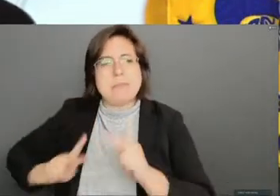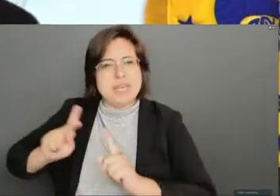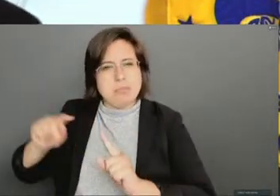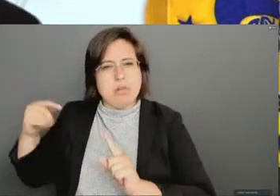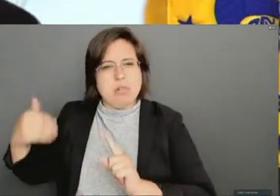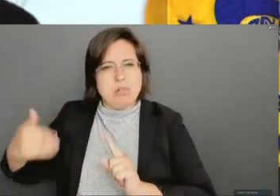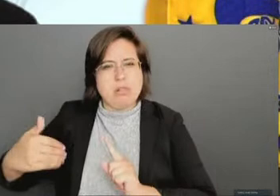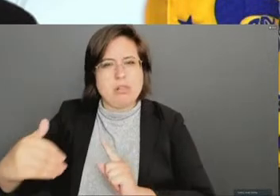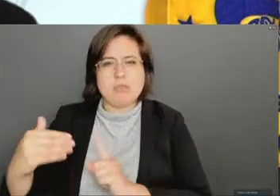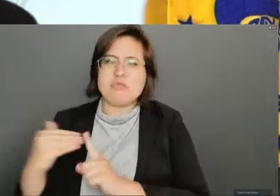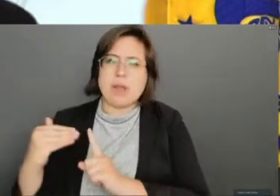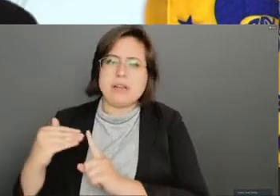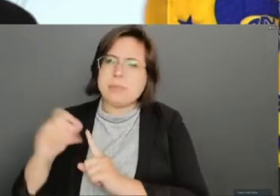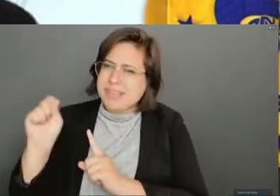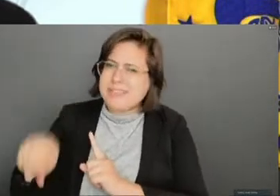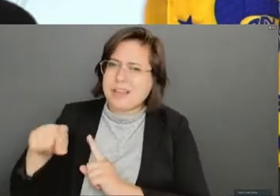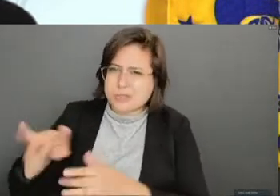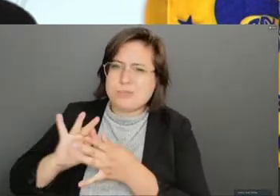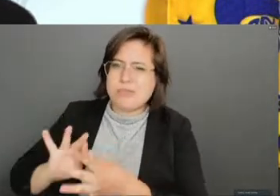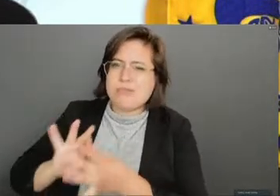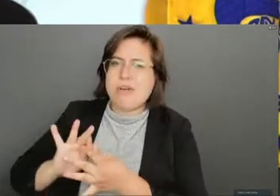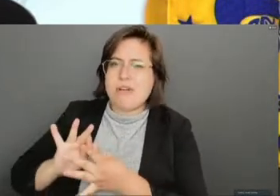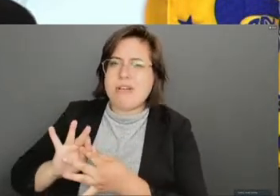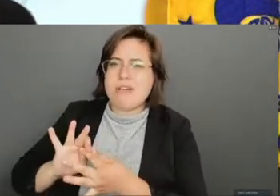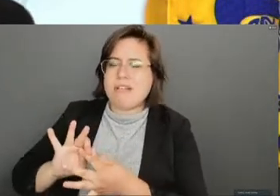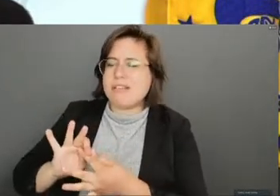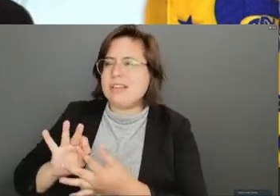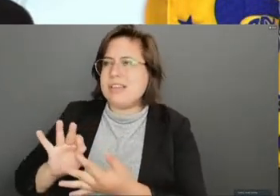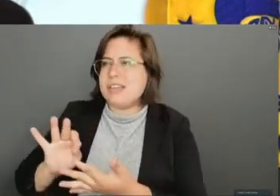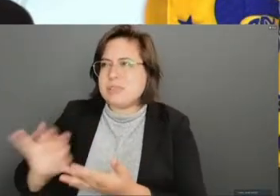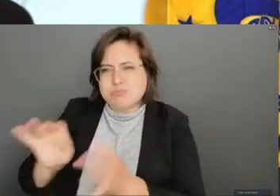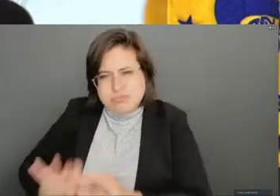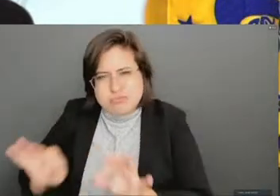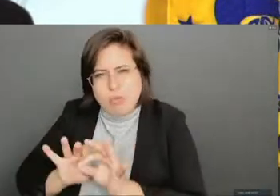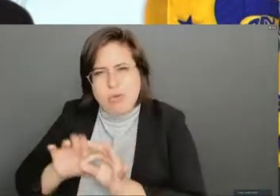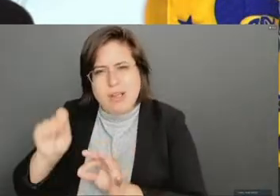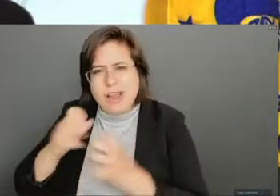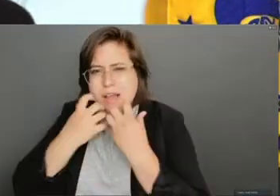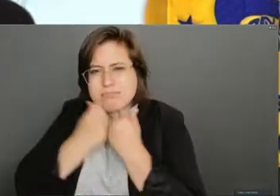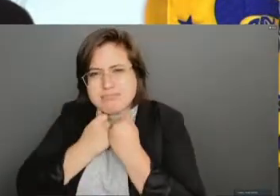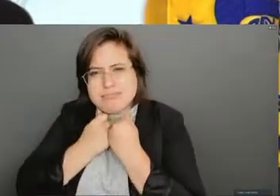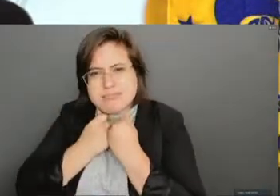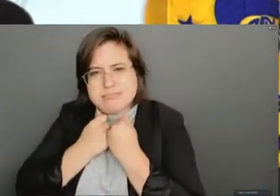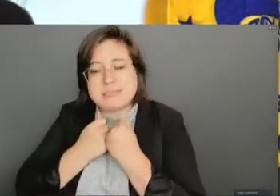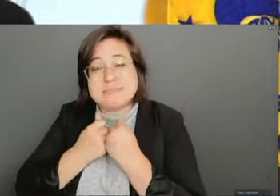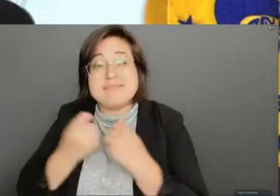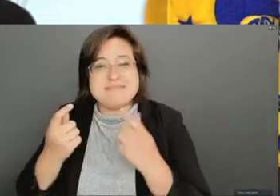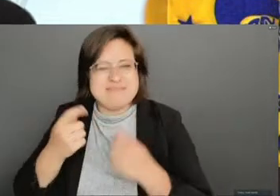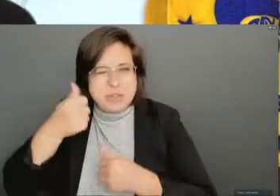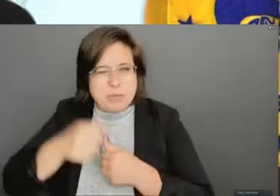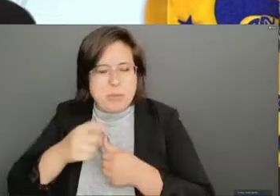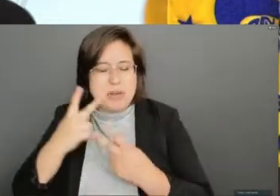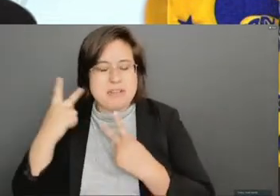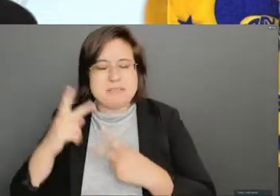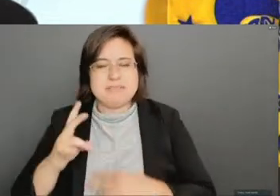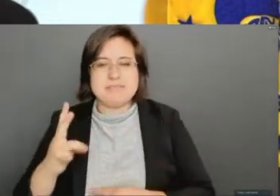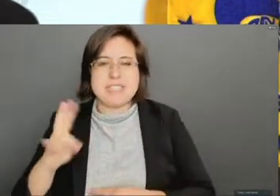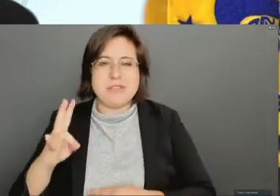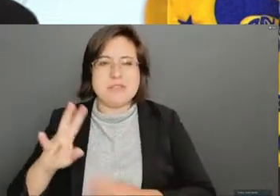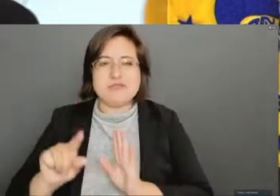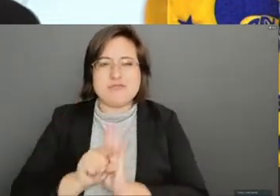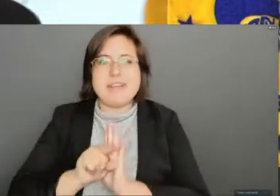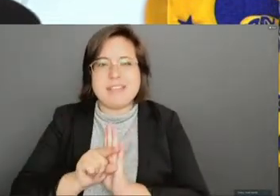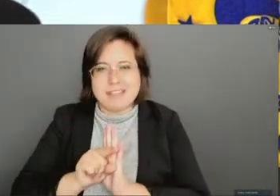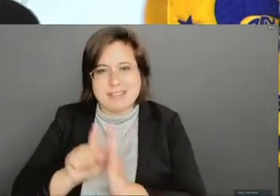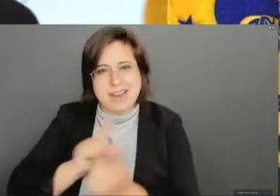did belong, who reminded me that I did matter. And in 7th grade, I remember was the first time I encountered one of those people